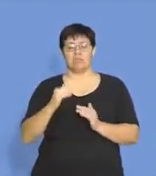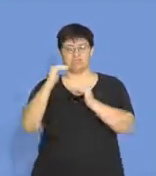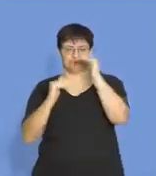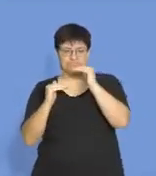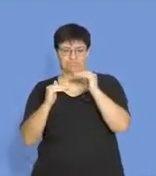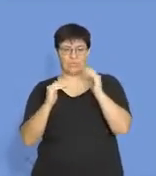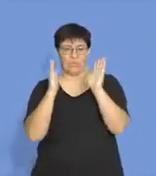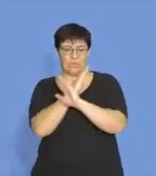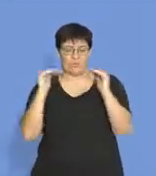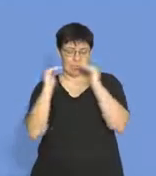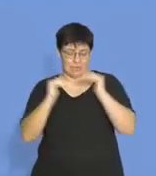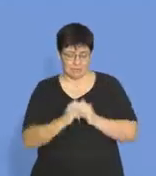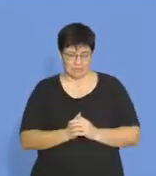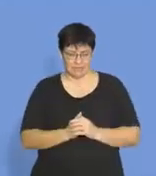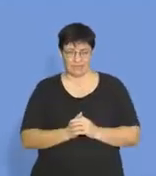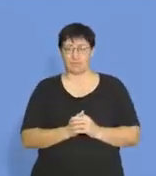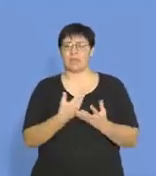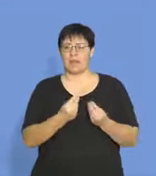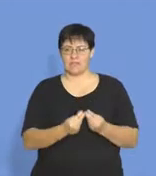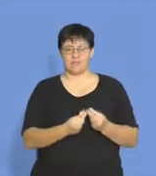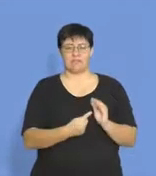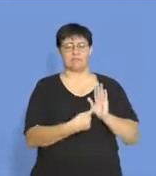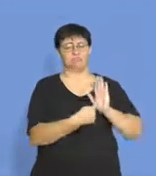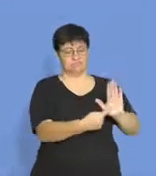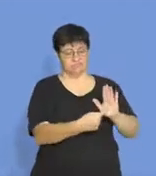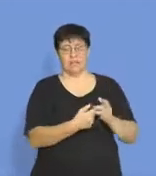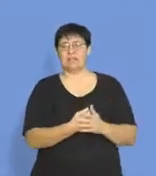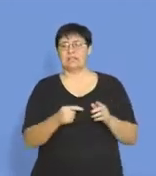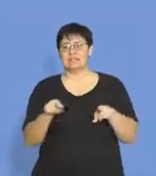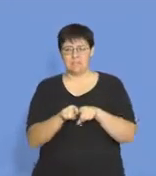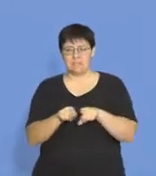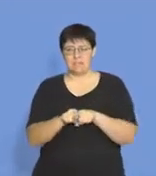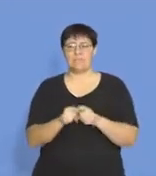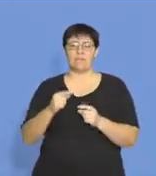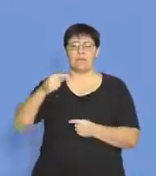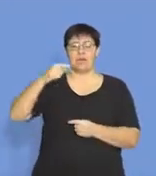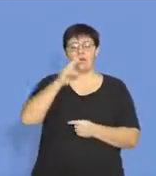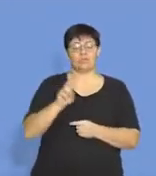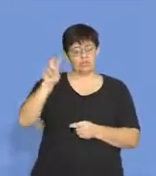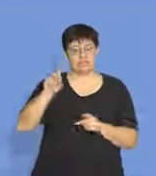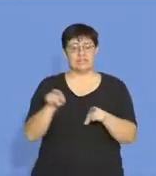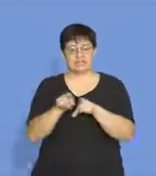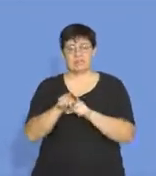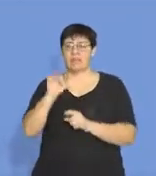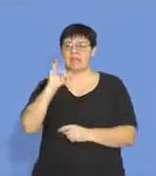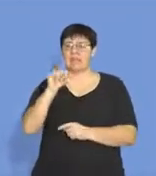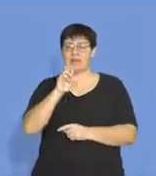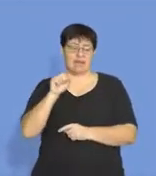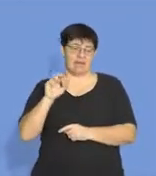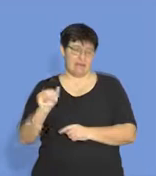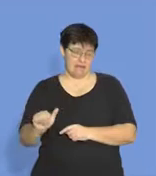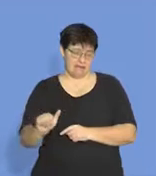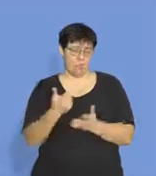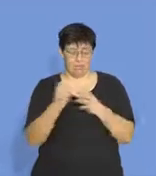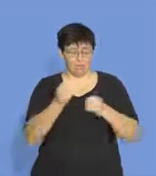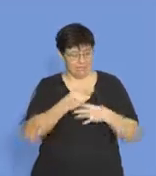represent inequalities, and there are types of inequalities, which is the quadratic and the linear, but we're going to start with the